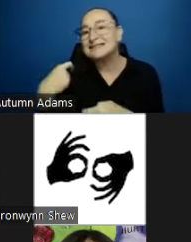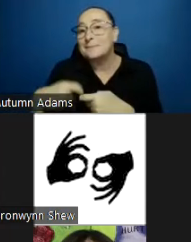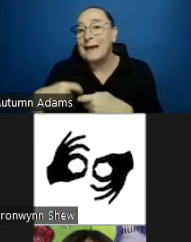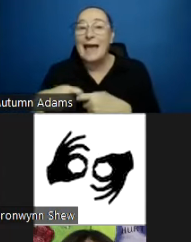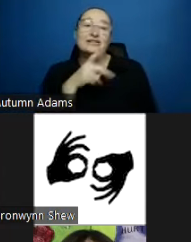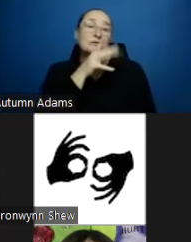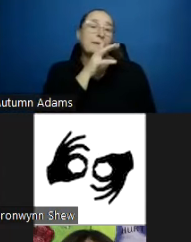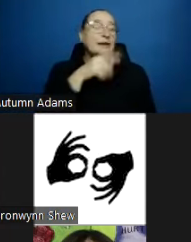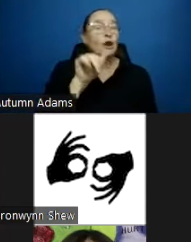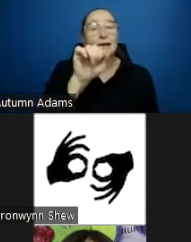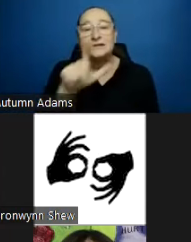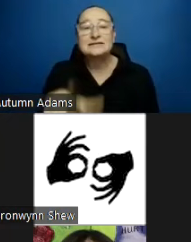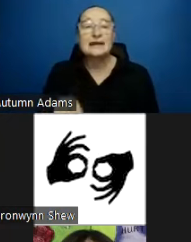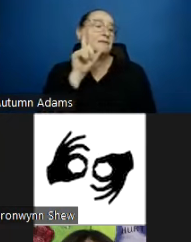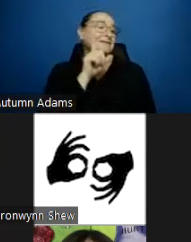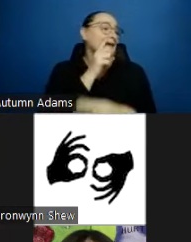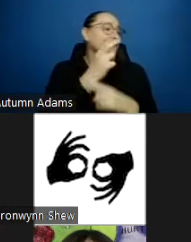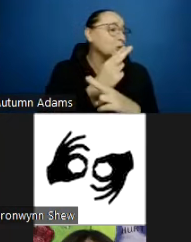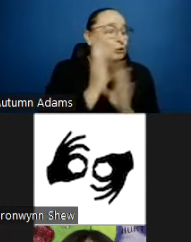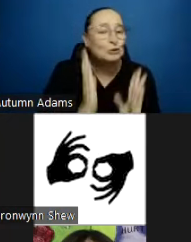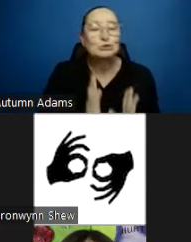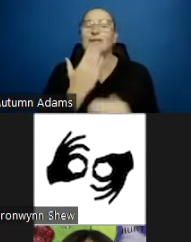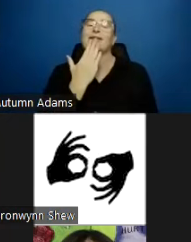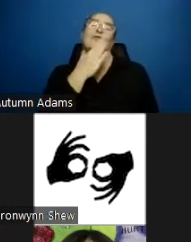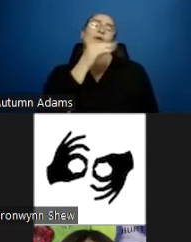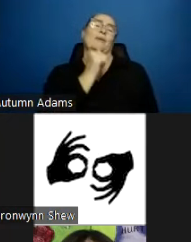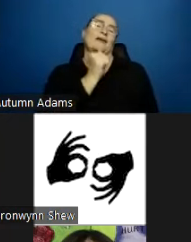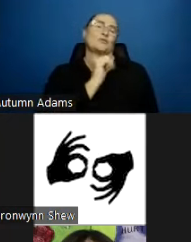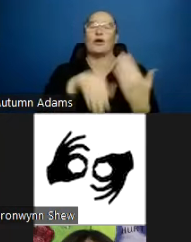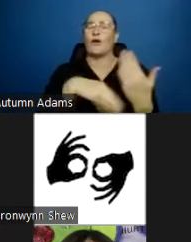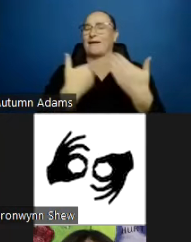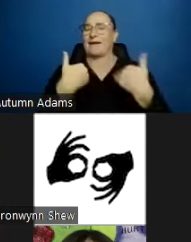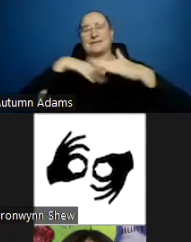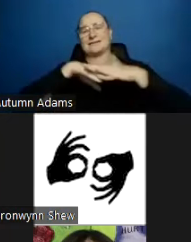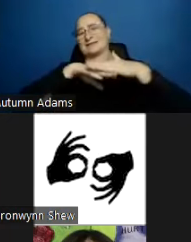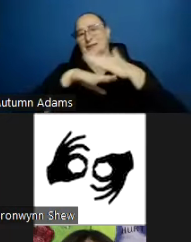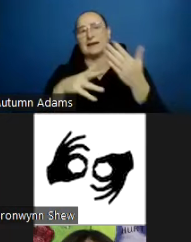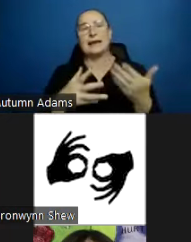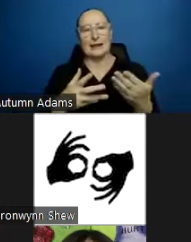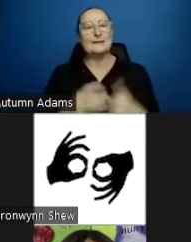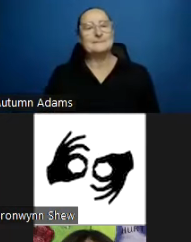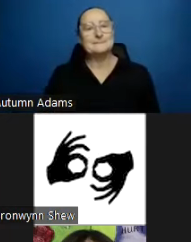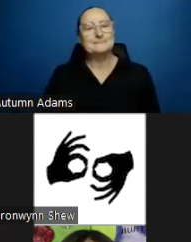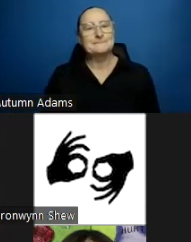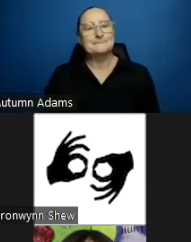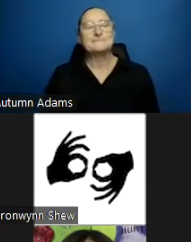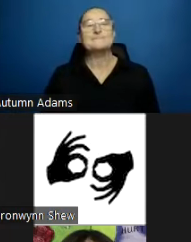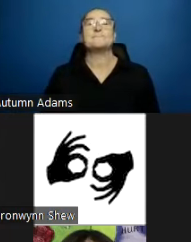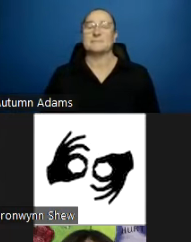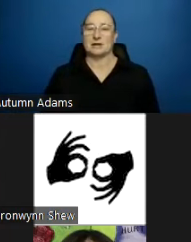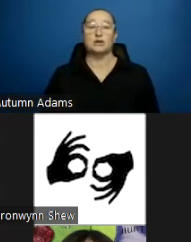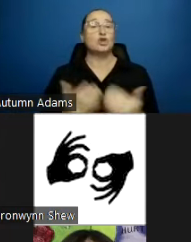ASL, deaf users. So thank you for your patience where we can all get accessibility figured out. So let's go